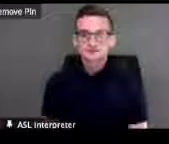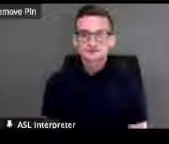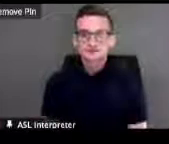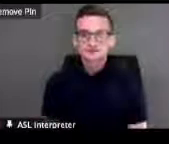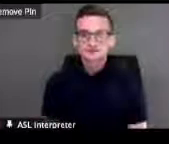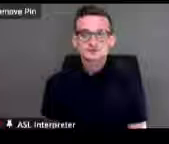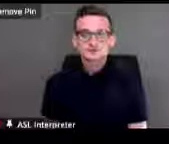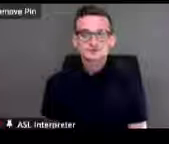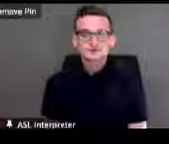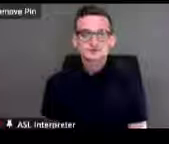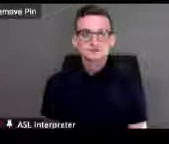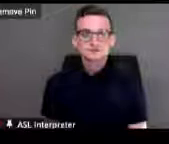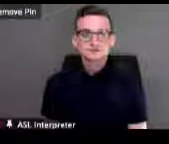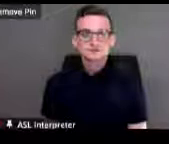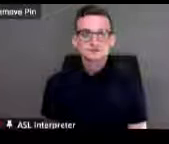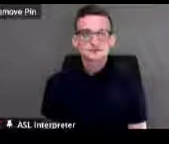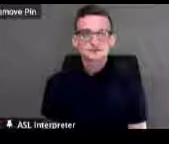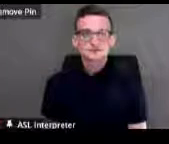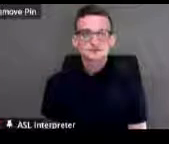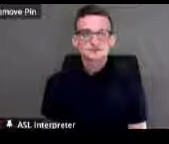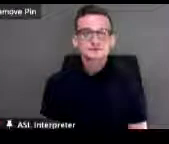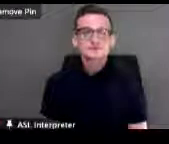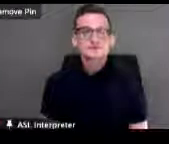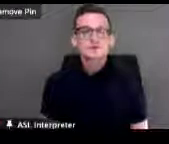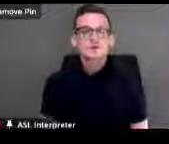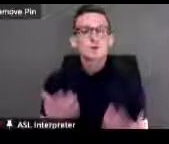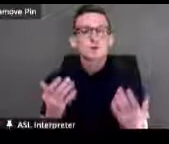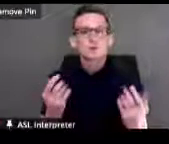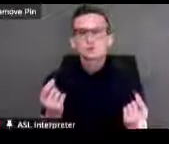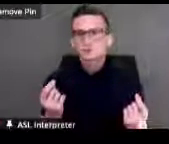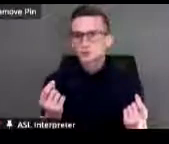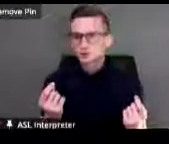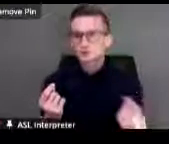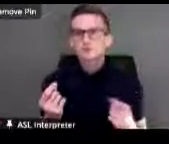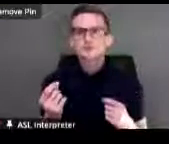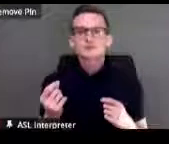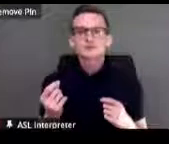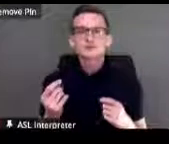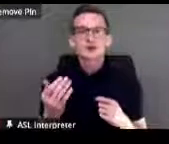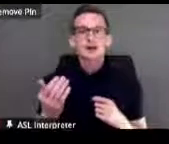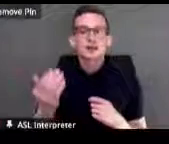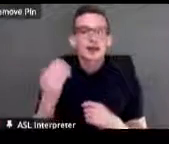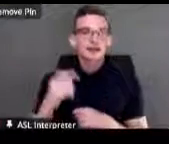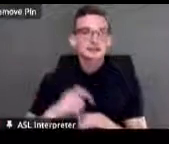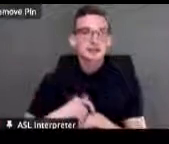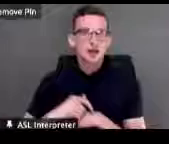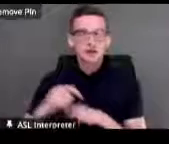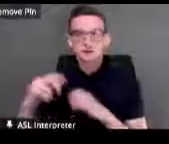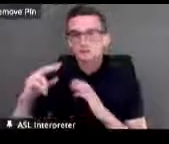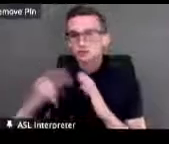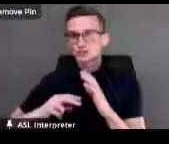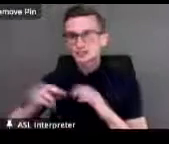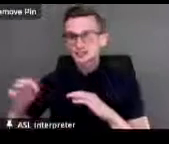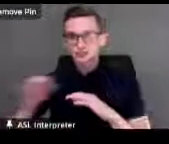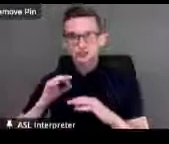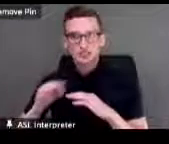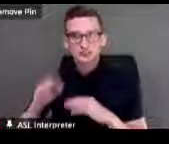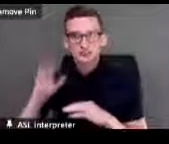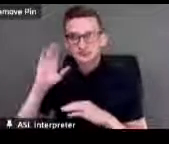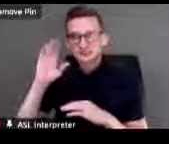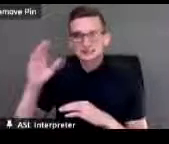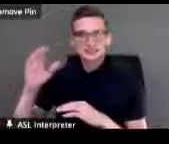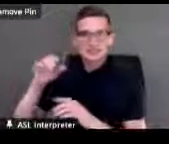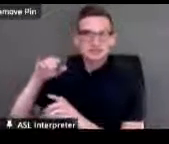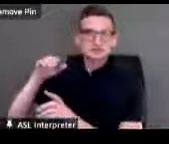Well, let's do this. Reading off the instructions the last time seemed to have inspired somebody to call in. Hopefully that